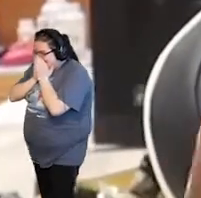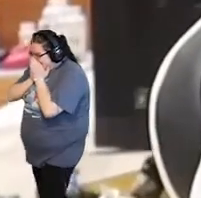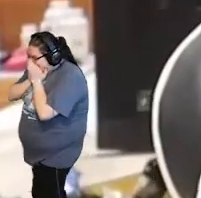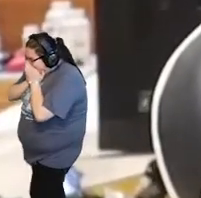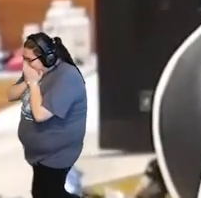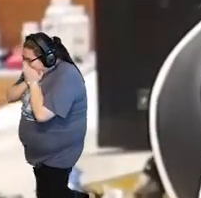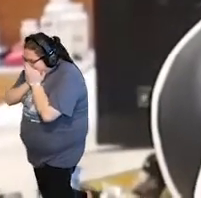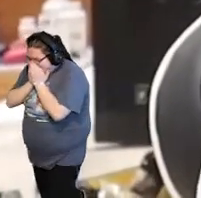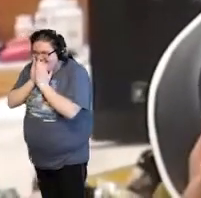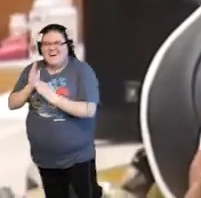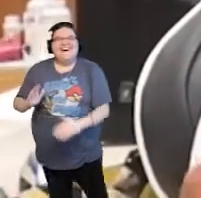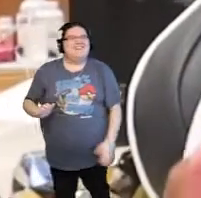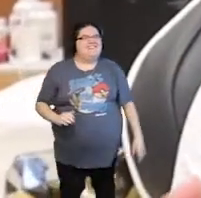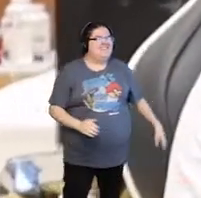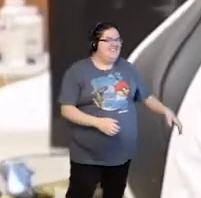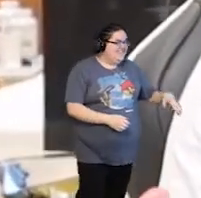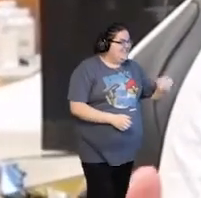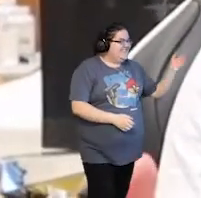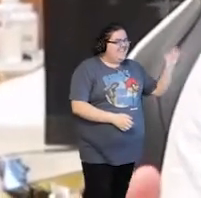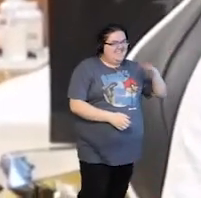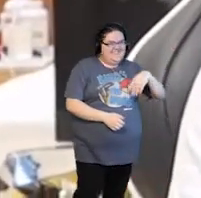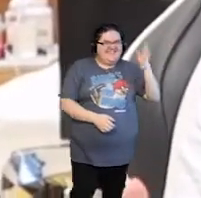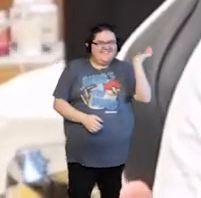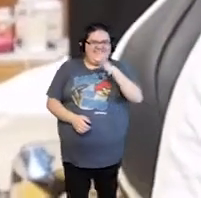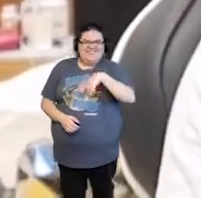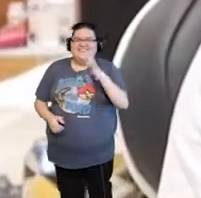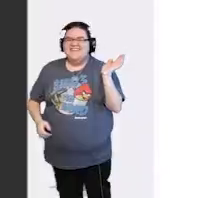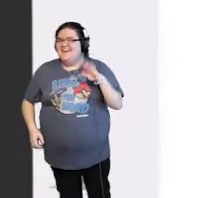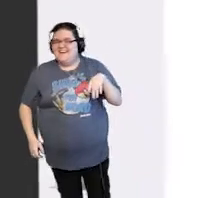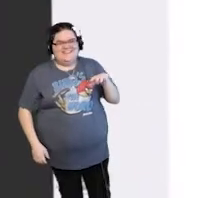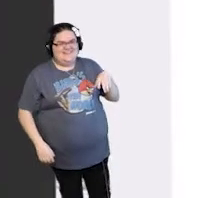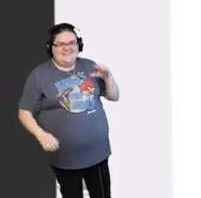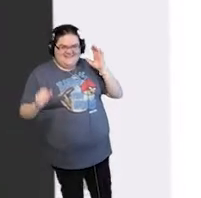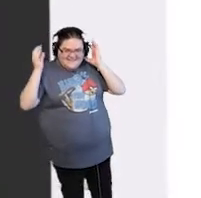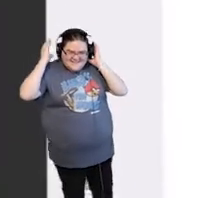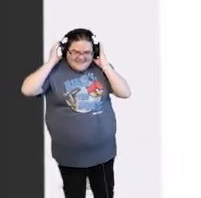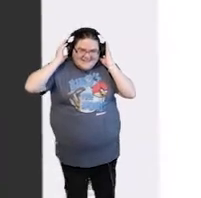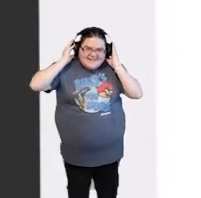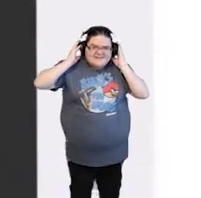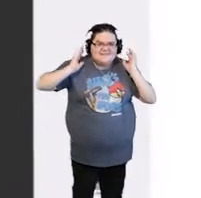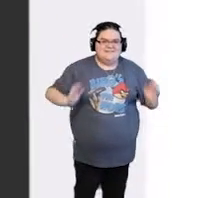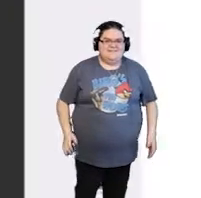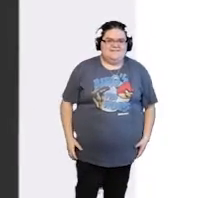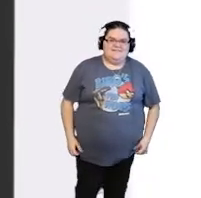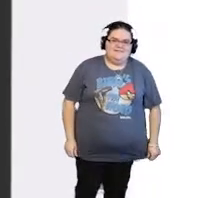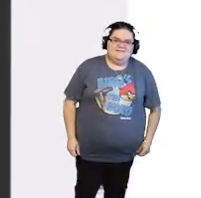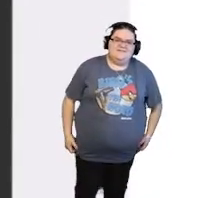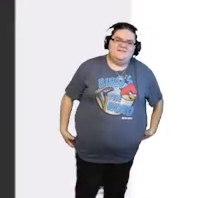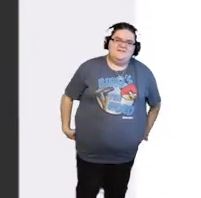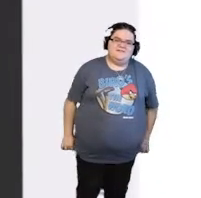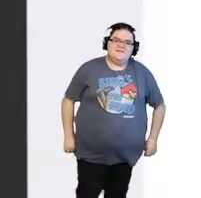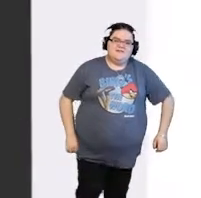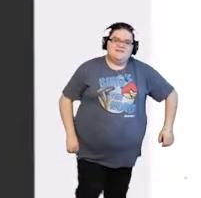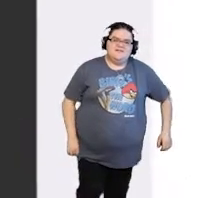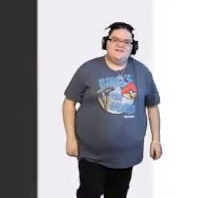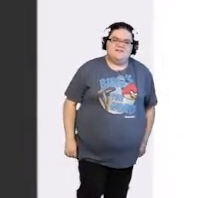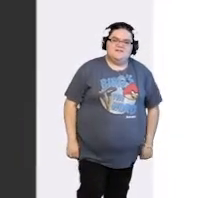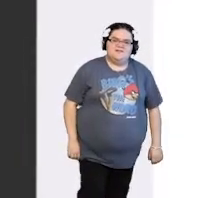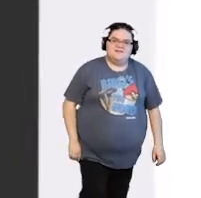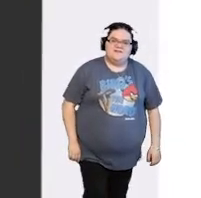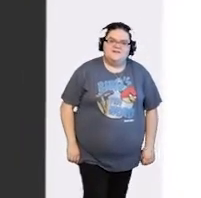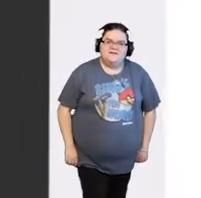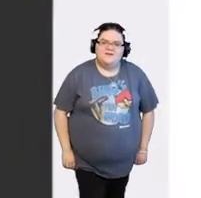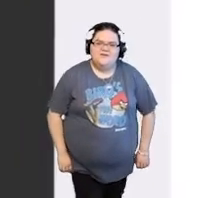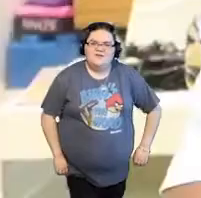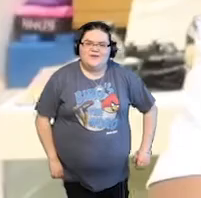It just didn't need to be that loud. It just didn't. JJ, explain why you have a framed picture of a middle-aged